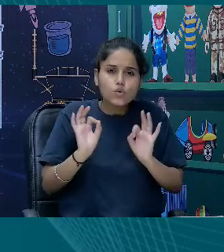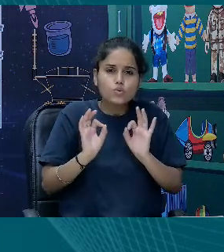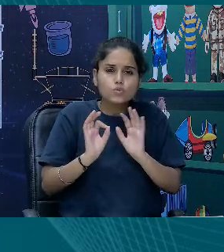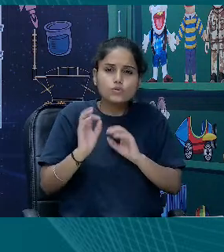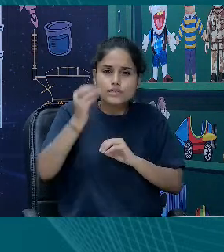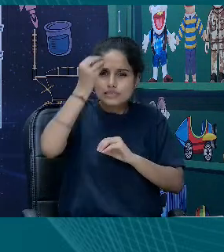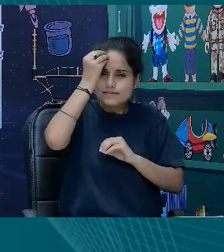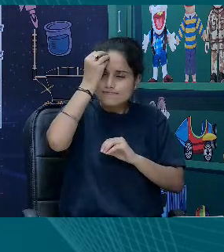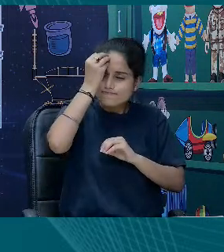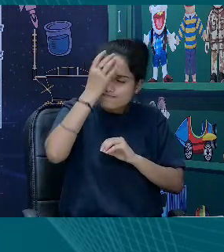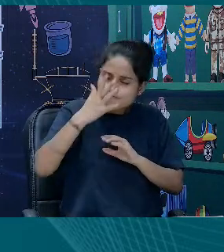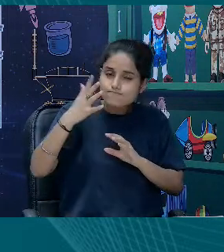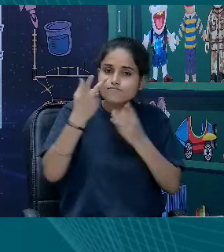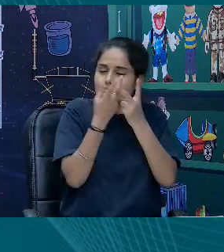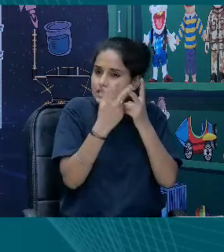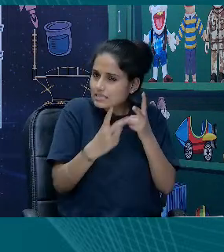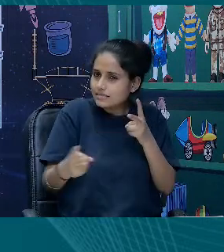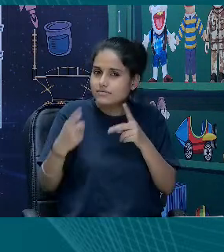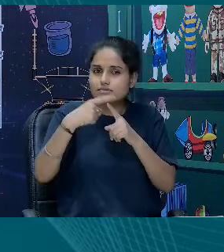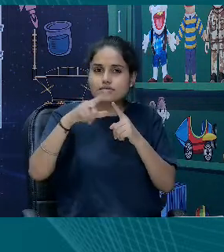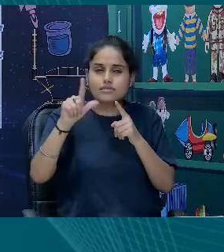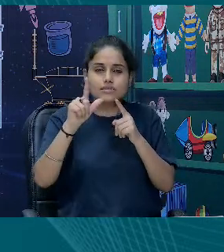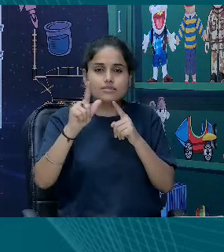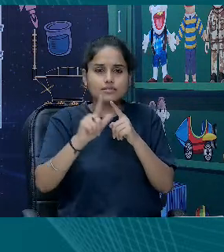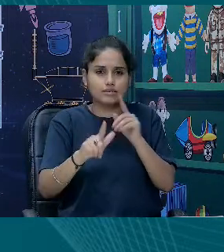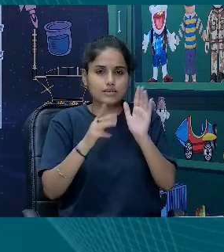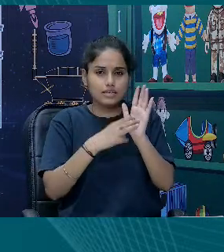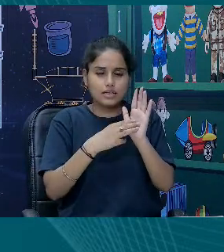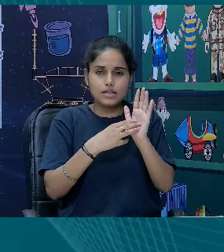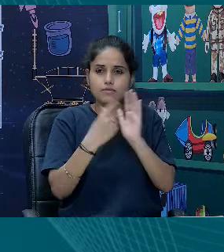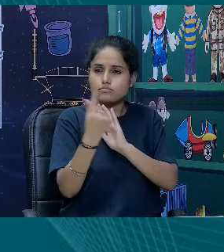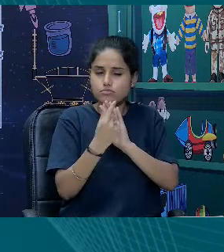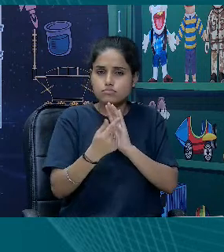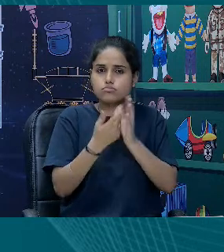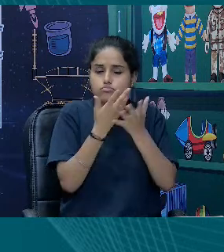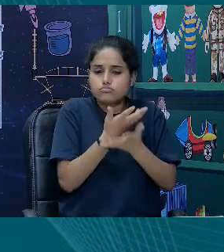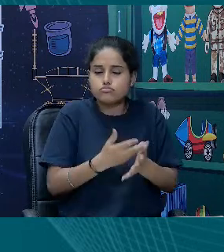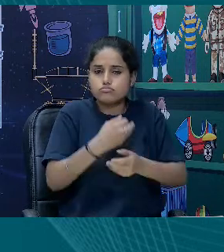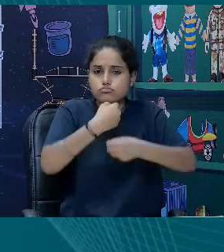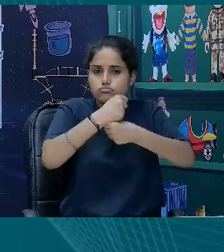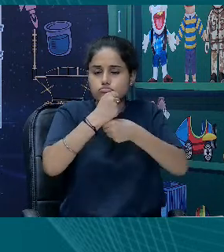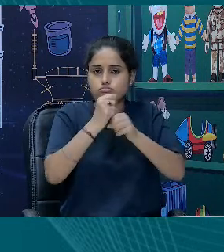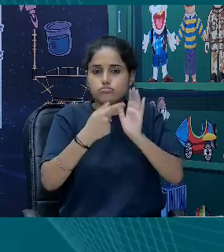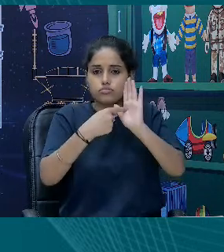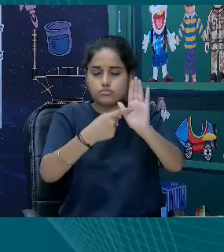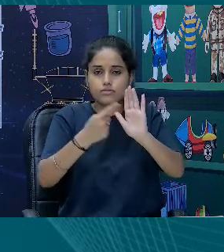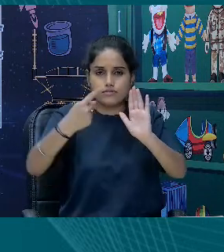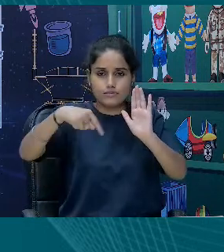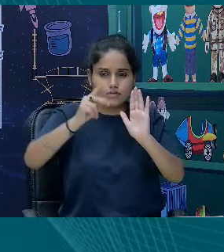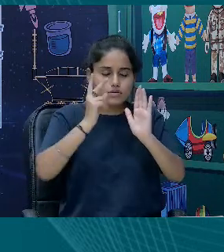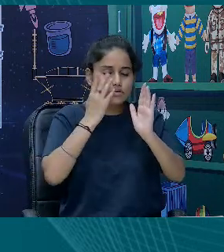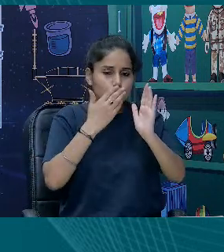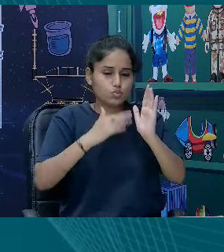use different kind of material. You can, you know, tell them to draw their imaginative house. Why only,